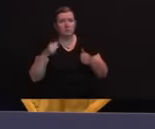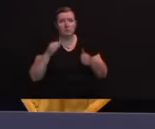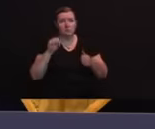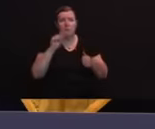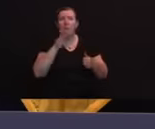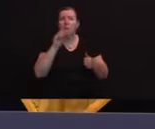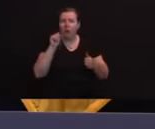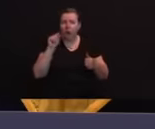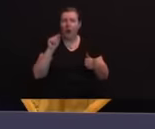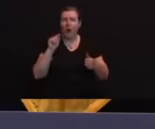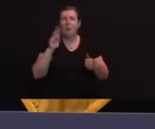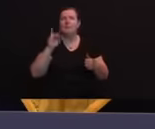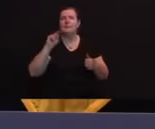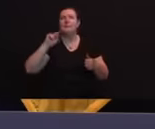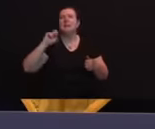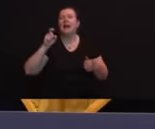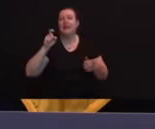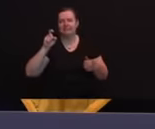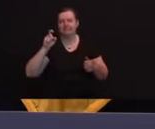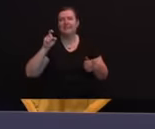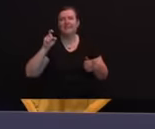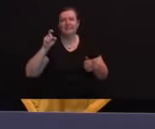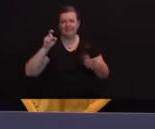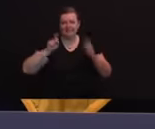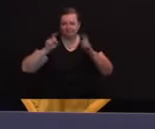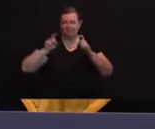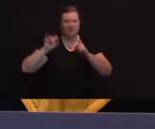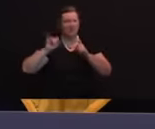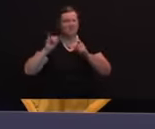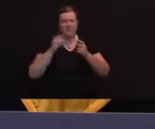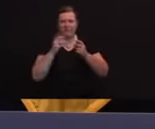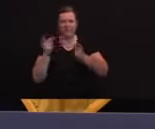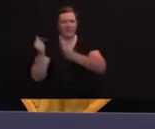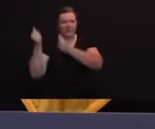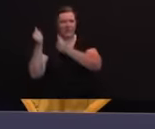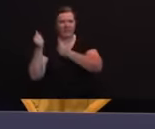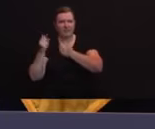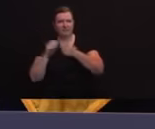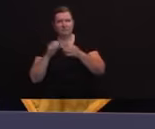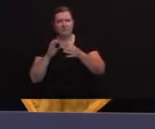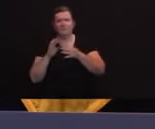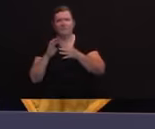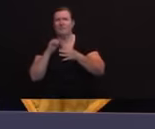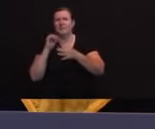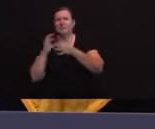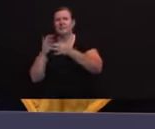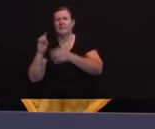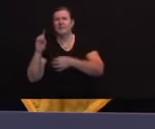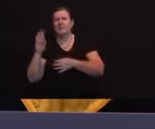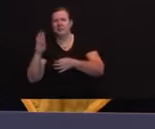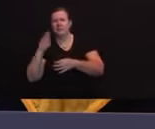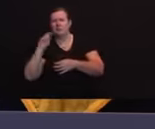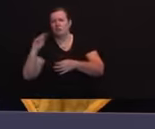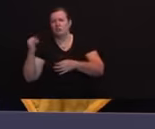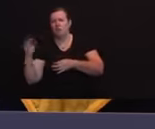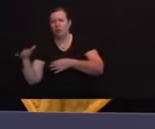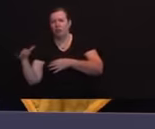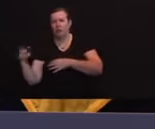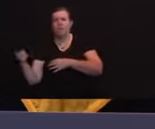into our health databases either in New Jersey or elsewhere, and we continue to work on that, this one does.